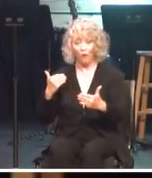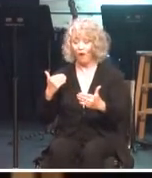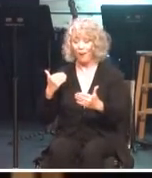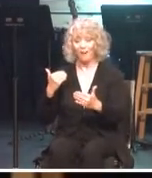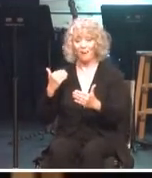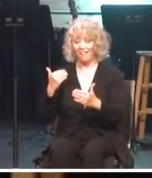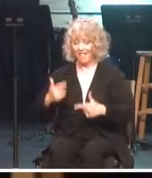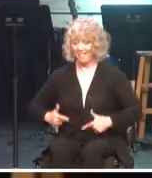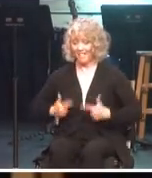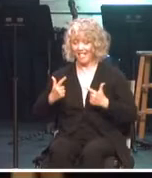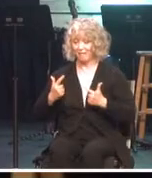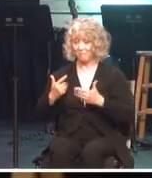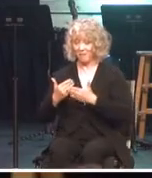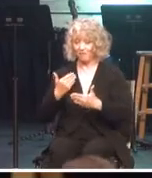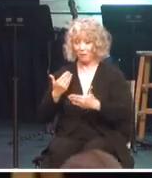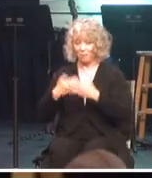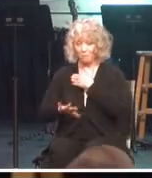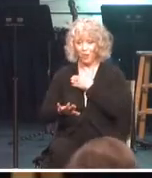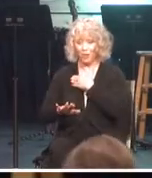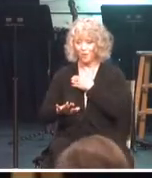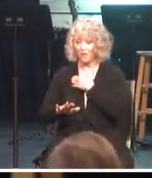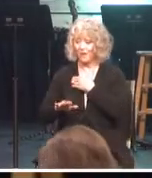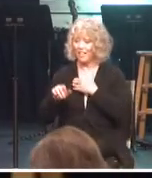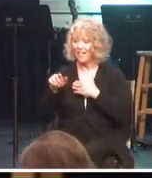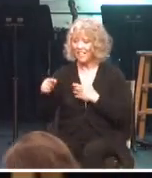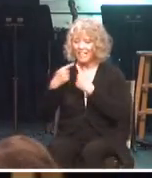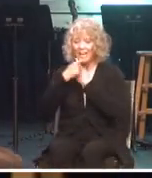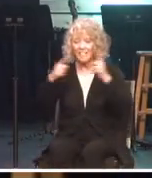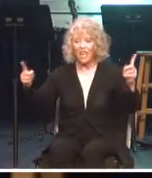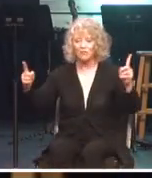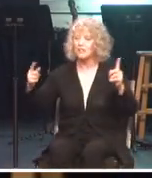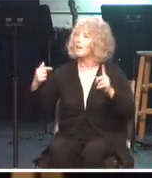but I've come down out of heaven.